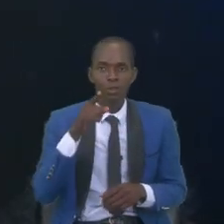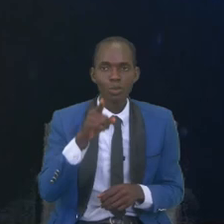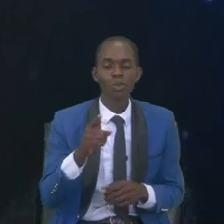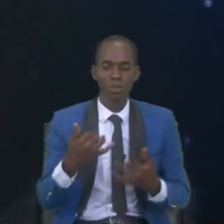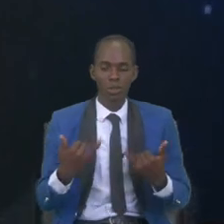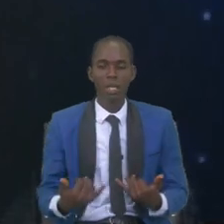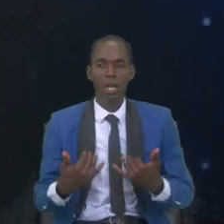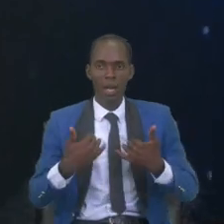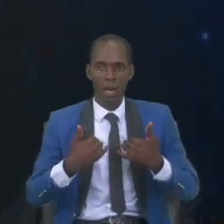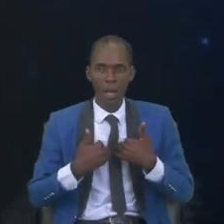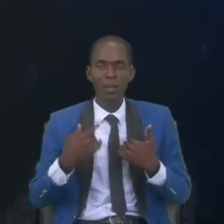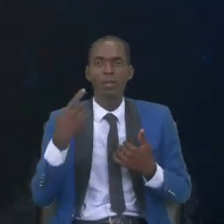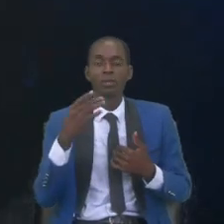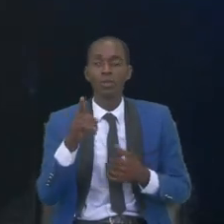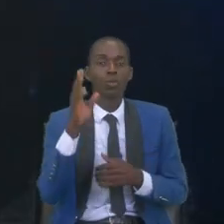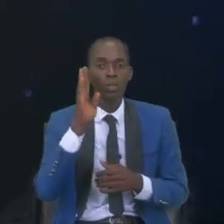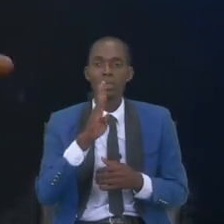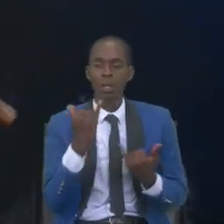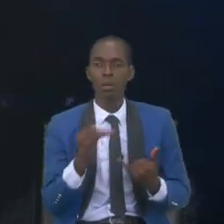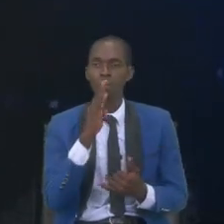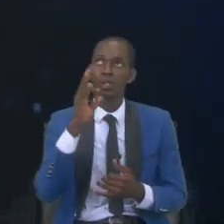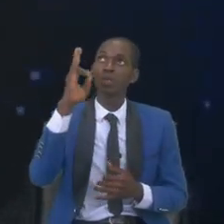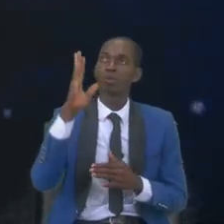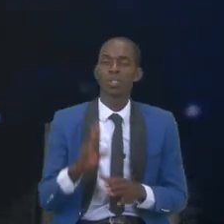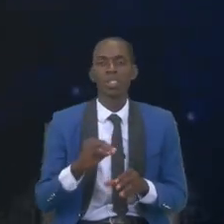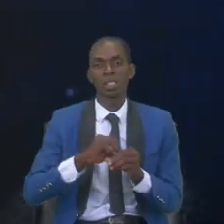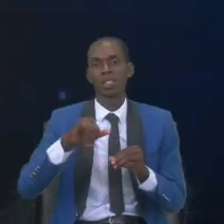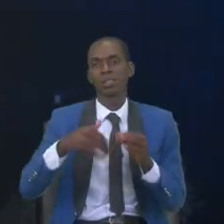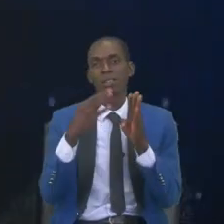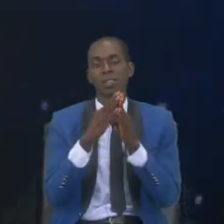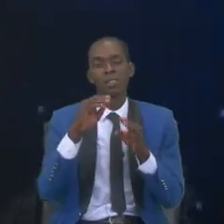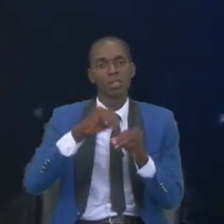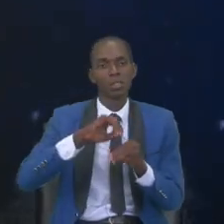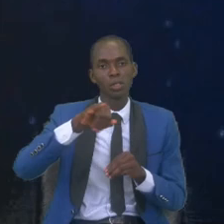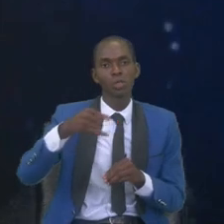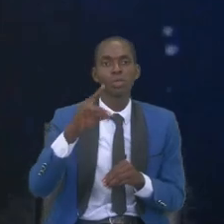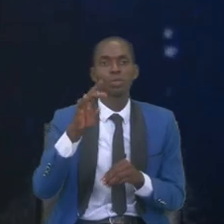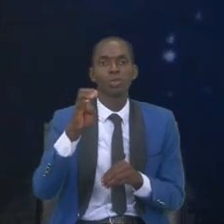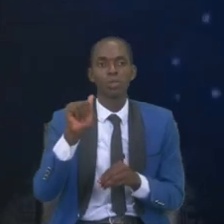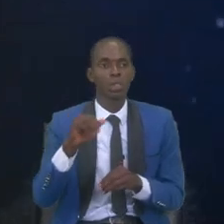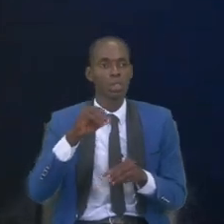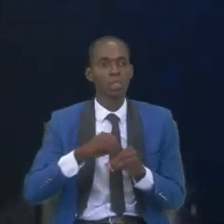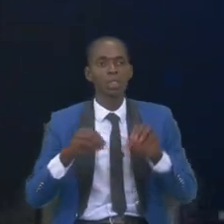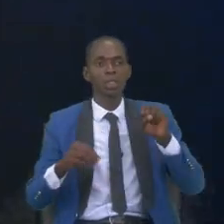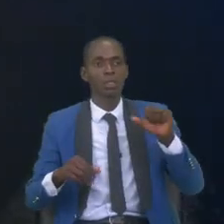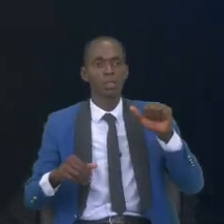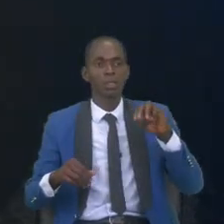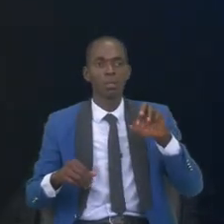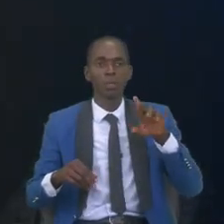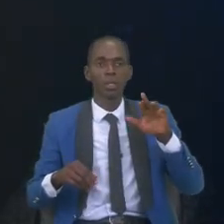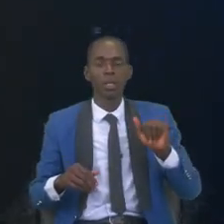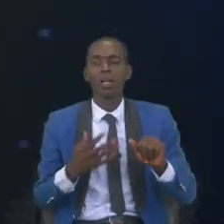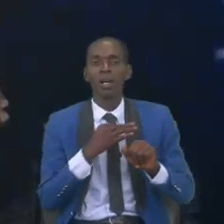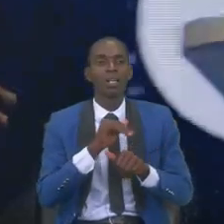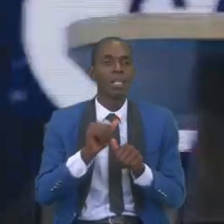you'll be the witness in Jerusalem and in Judea and in Samaria and to the uttermost part of